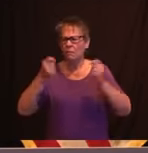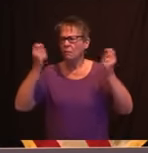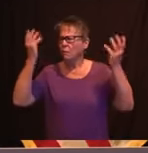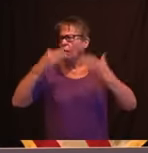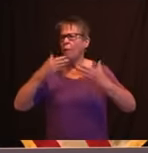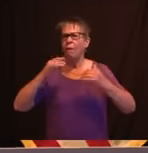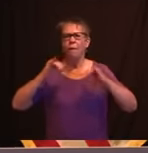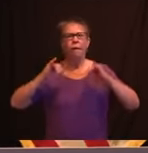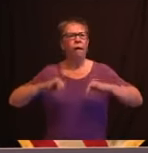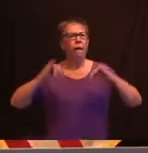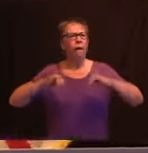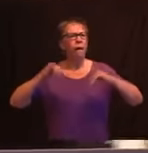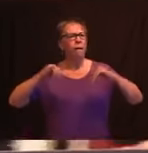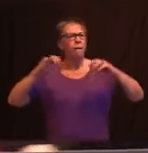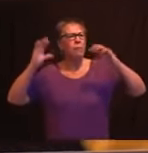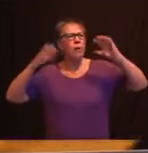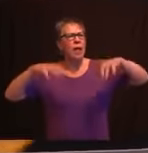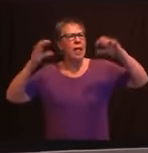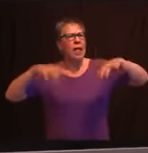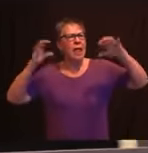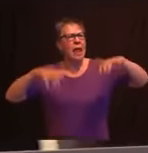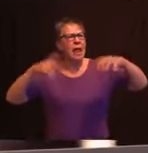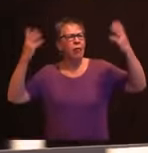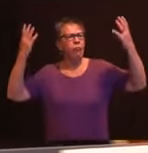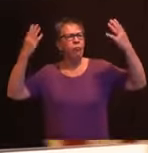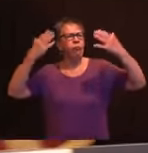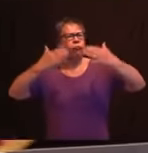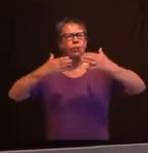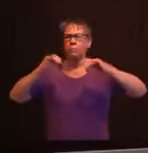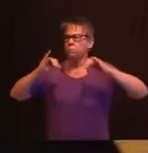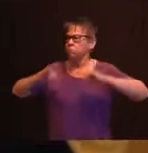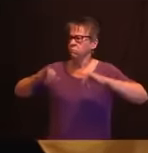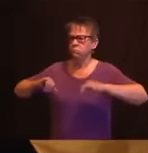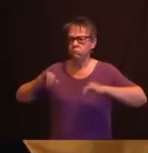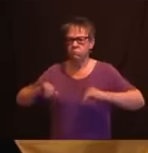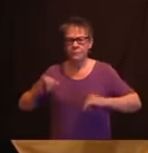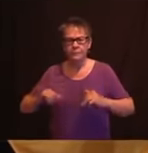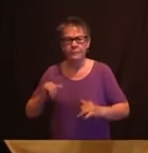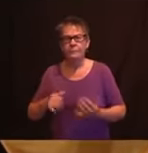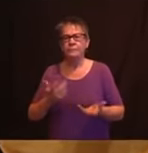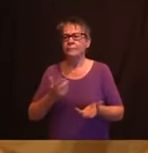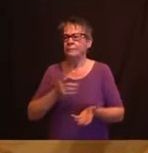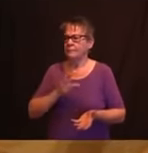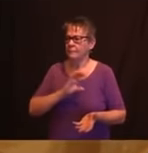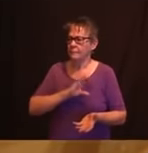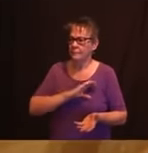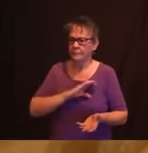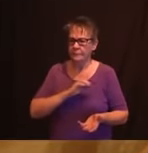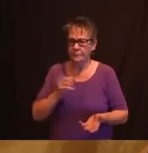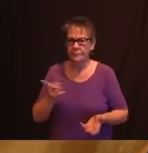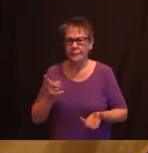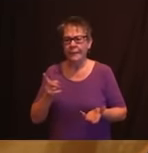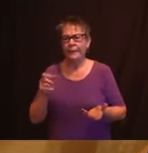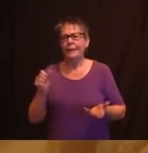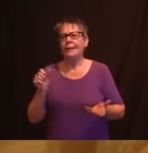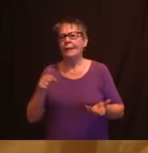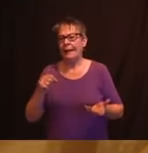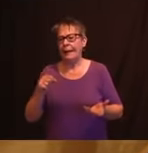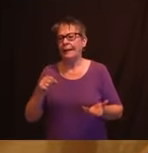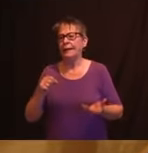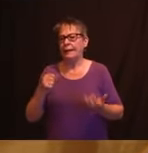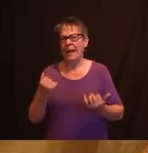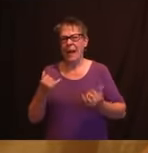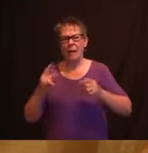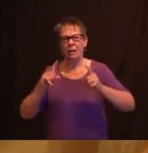the above, please? Thank you, Governor. Good afternoon. To the weather, severe thunderstorms expected throughout the afternoon, as you could tell